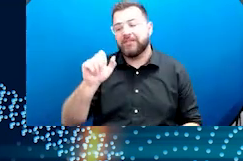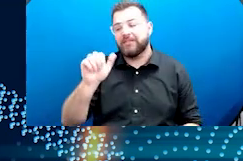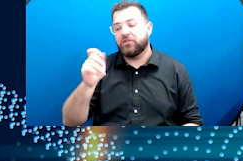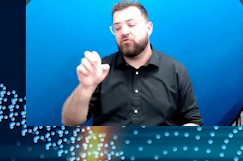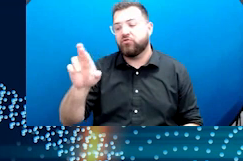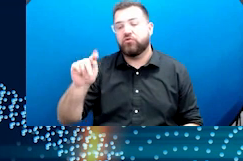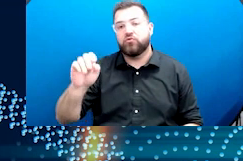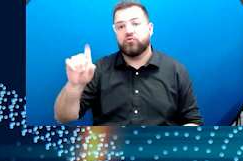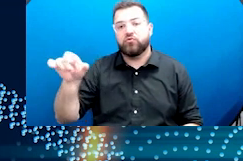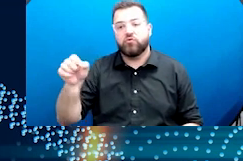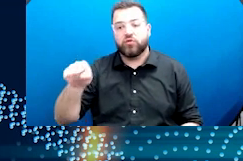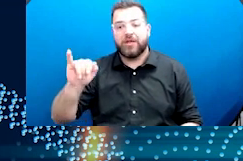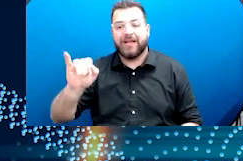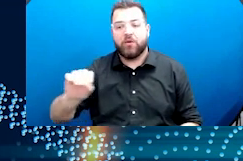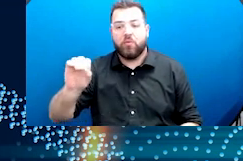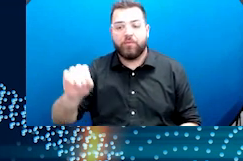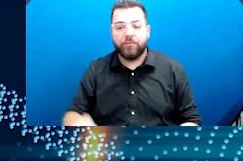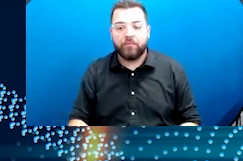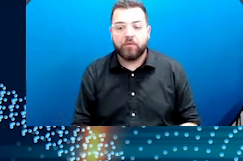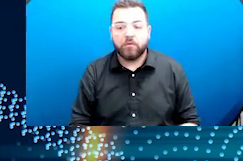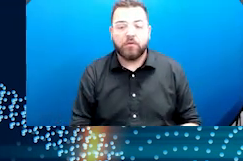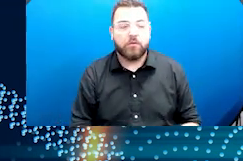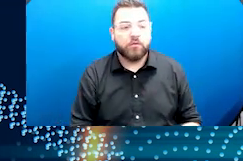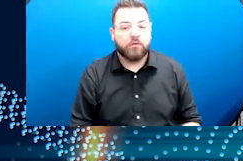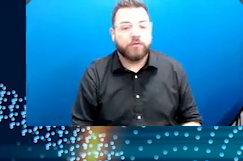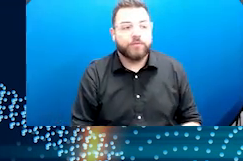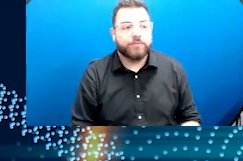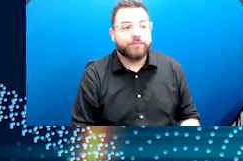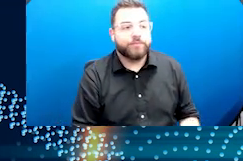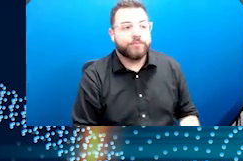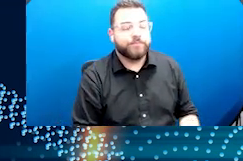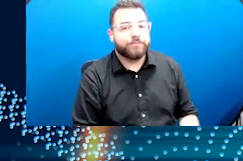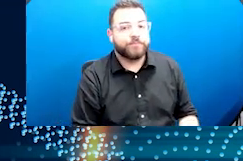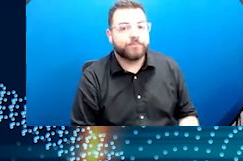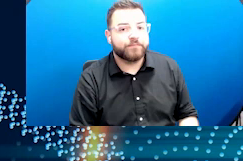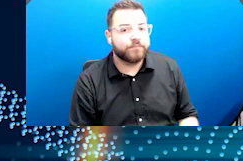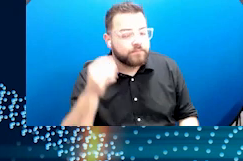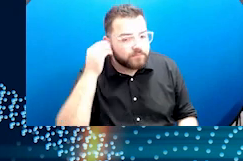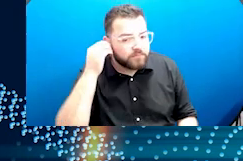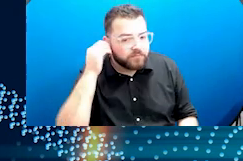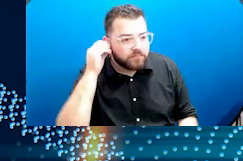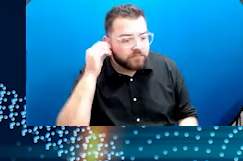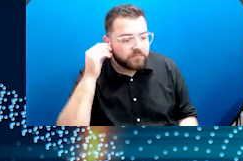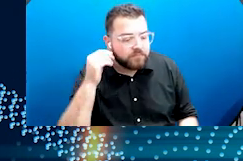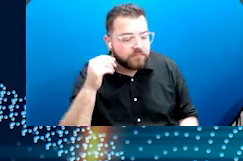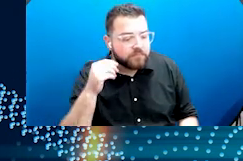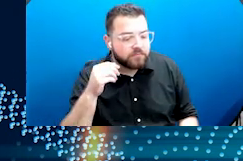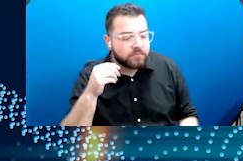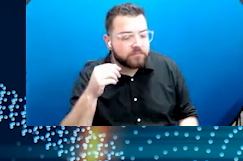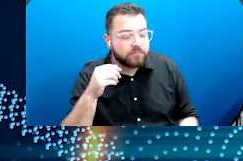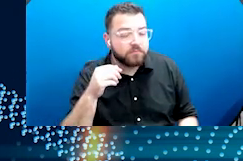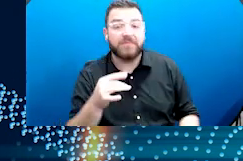Okay, so Yeah, it looks like you have to actually log on to an account. How safe is this to give